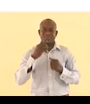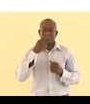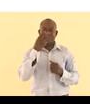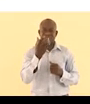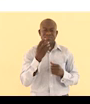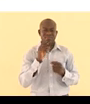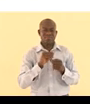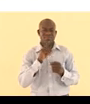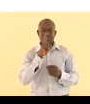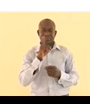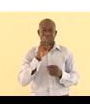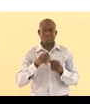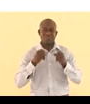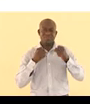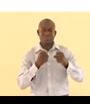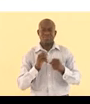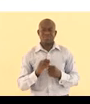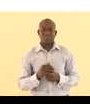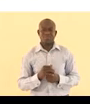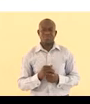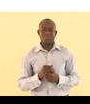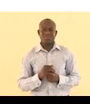speaking truth to power.